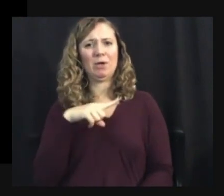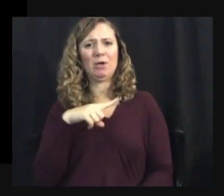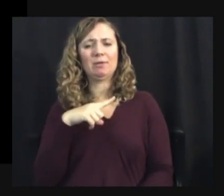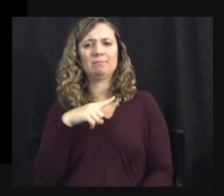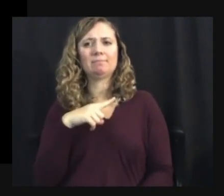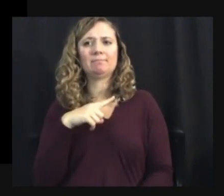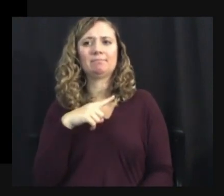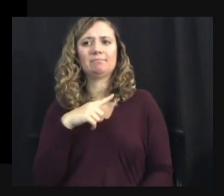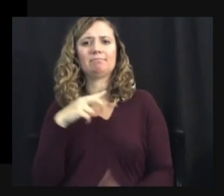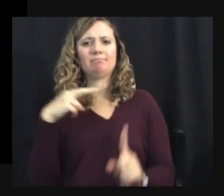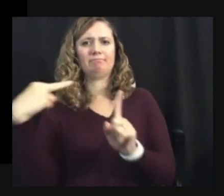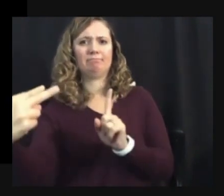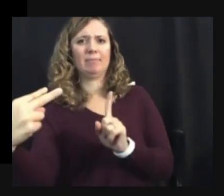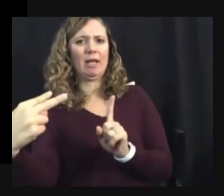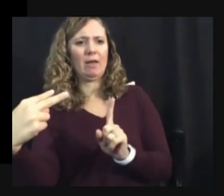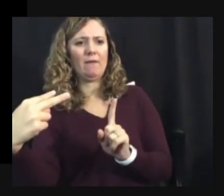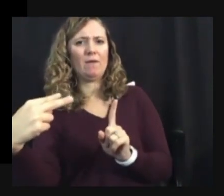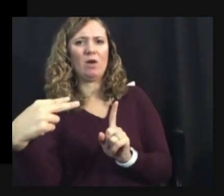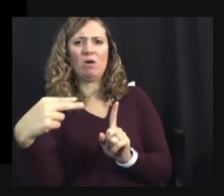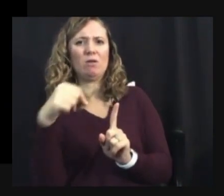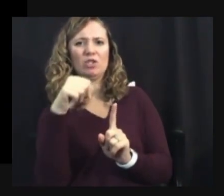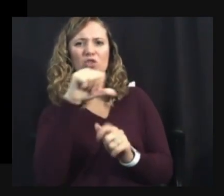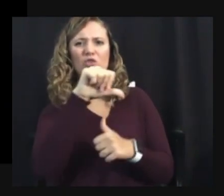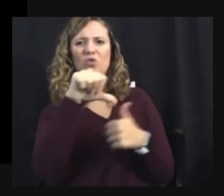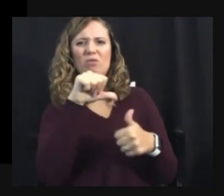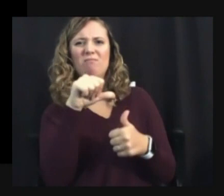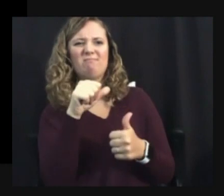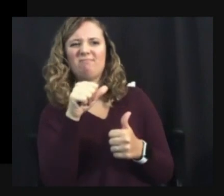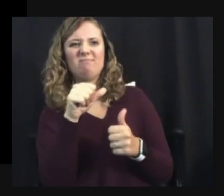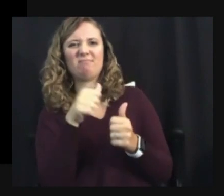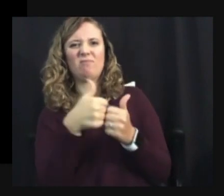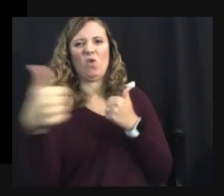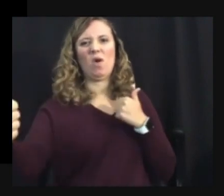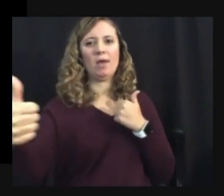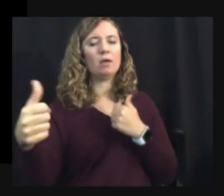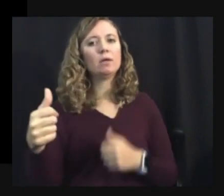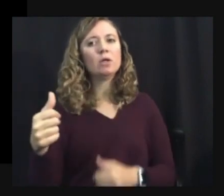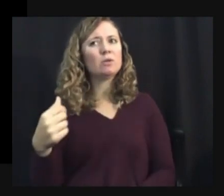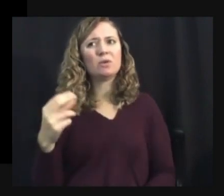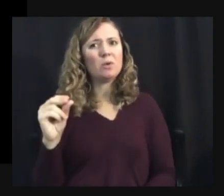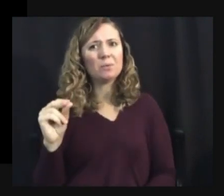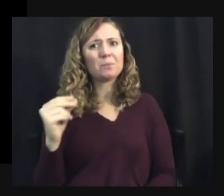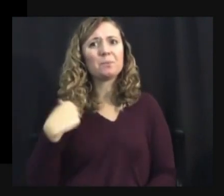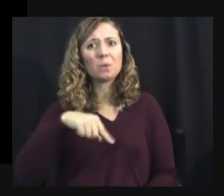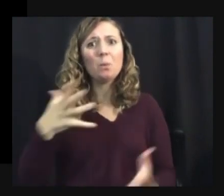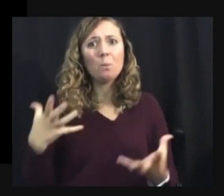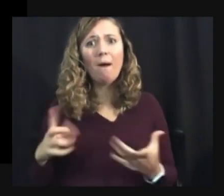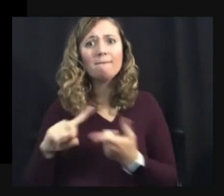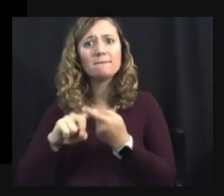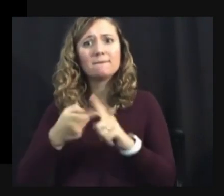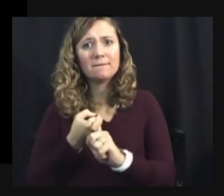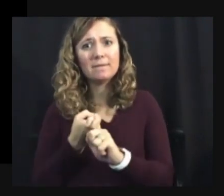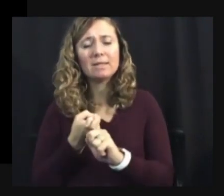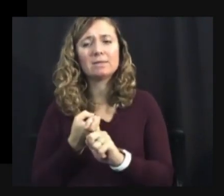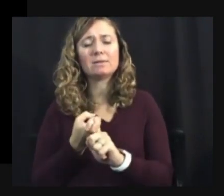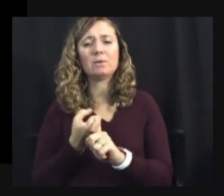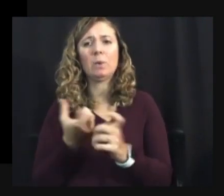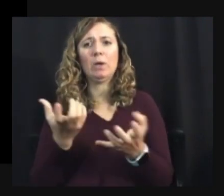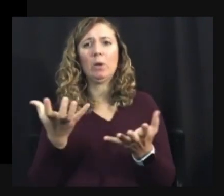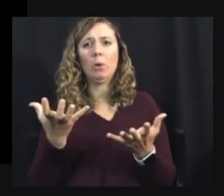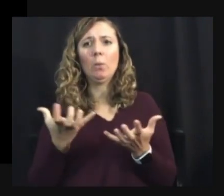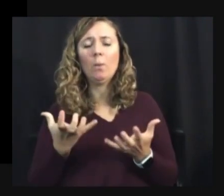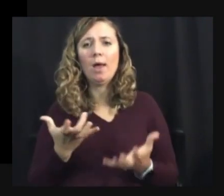antisocial. Or not wanting to have friends. We do, just like everyone else, we want to have a sense